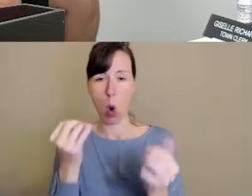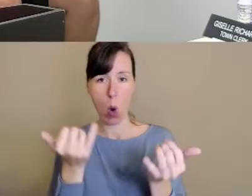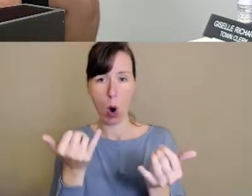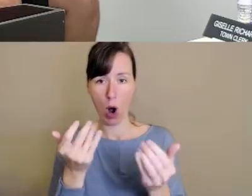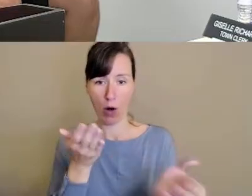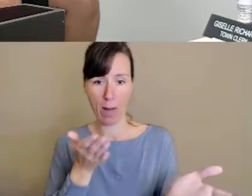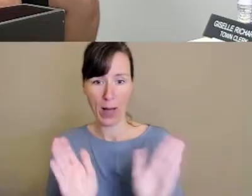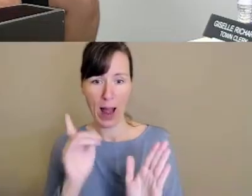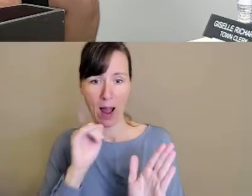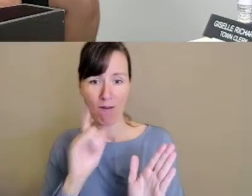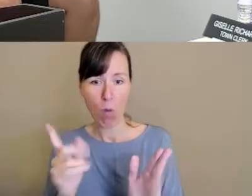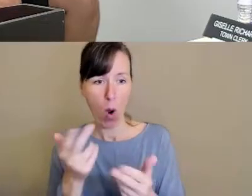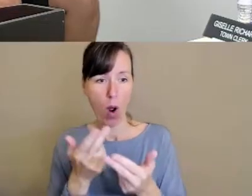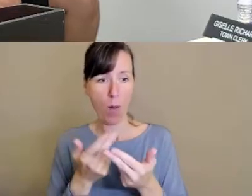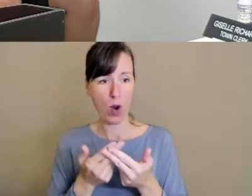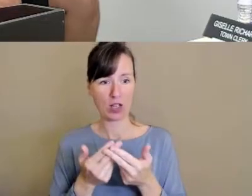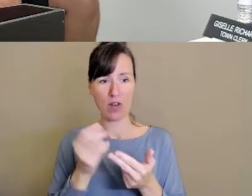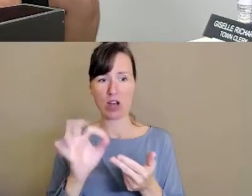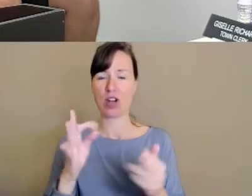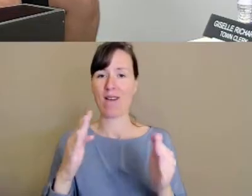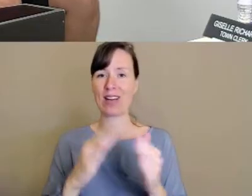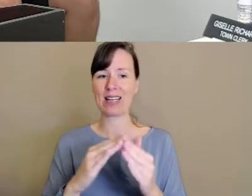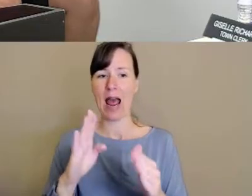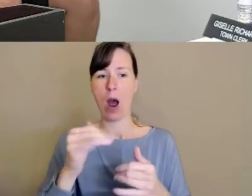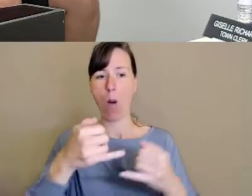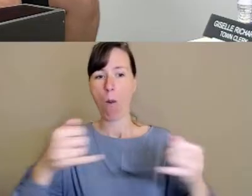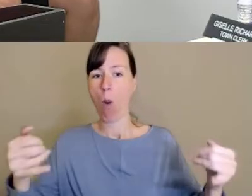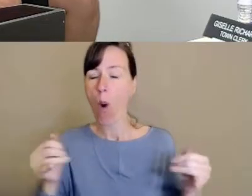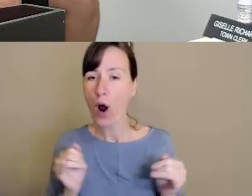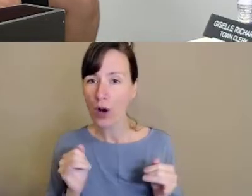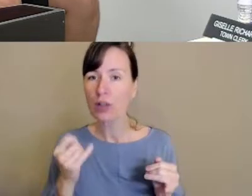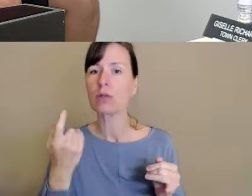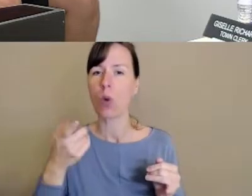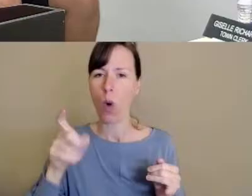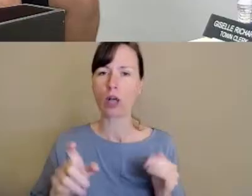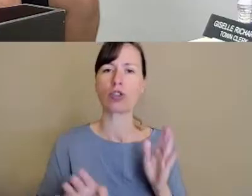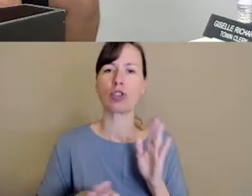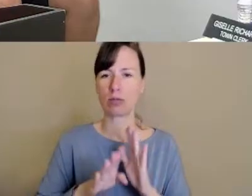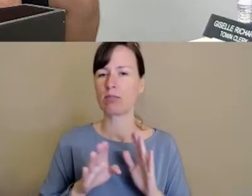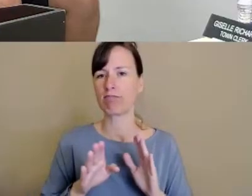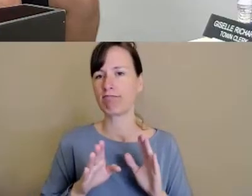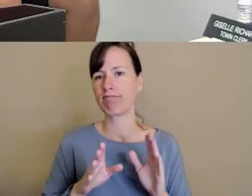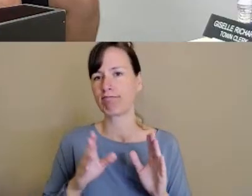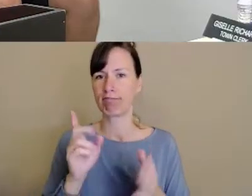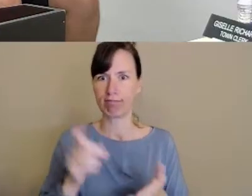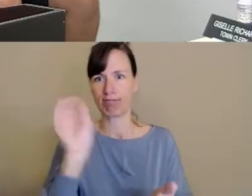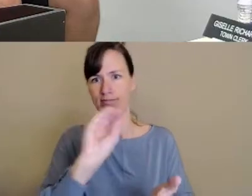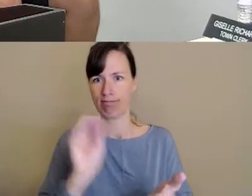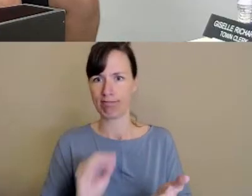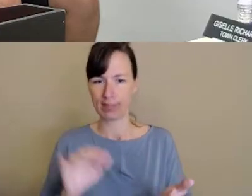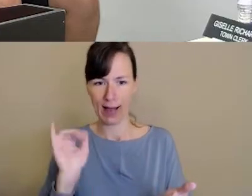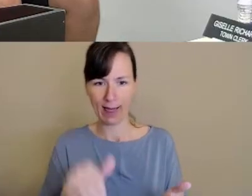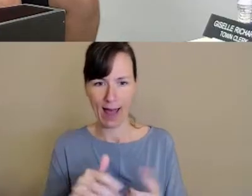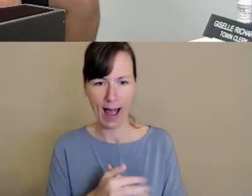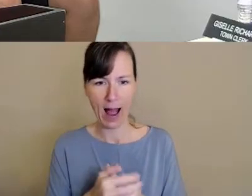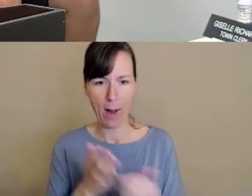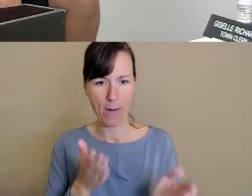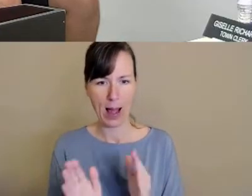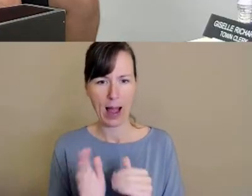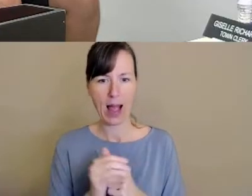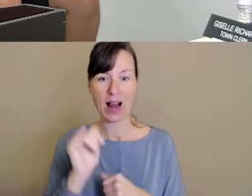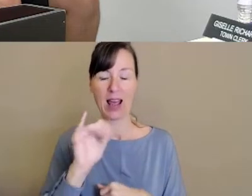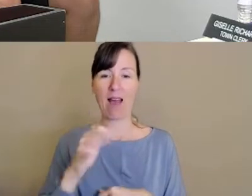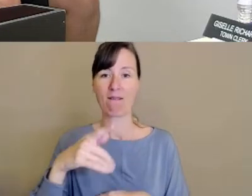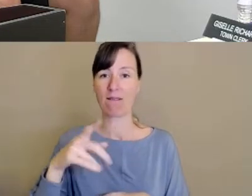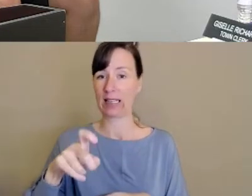big changes to our town's future as a result of the Hospital Hill redevelopment. I am not against progress or development in